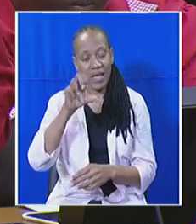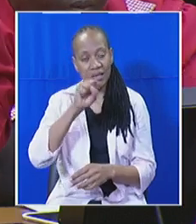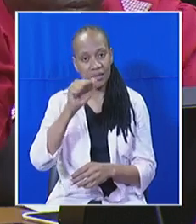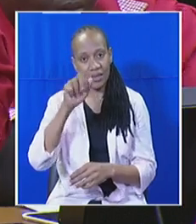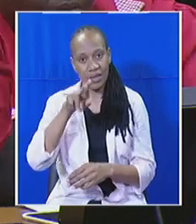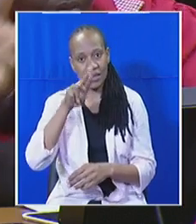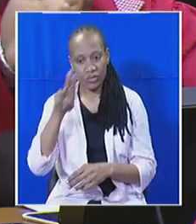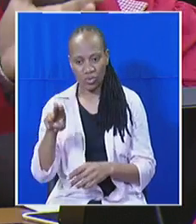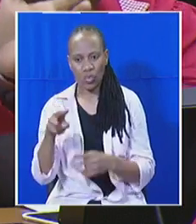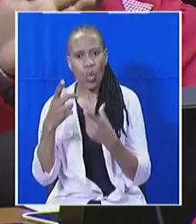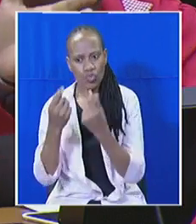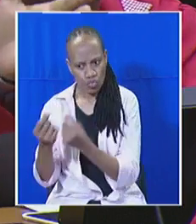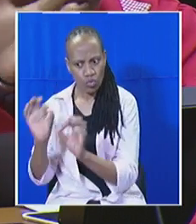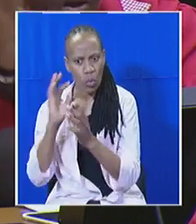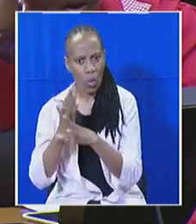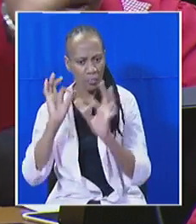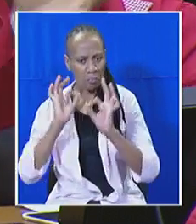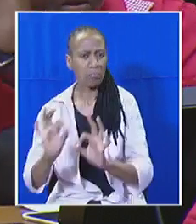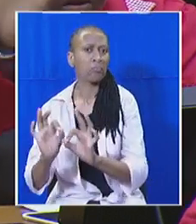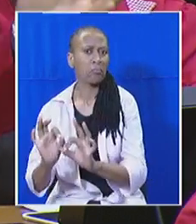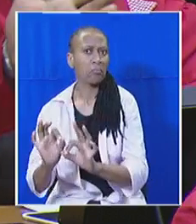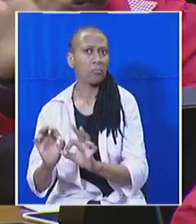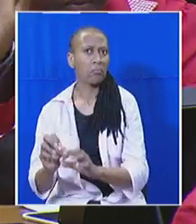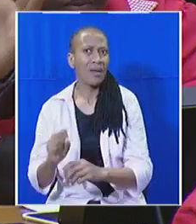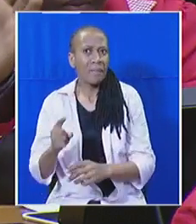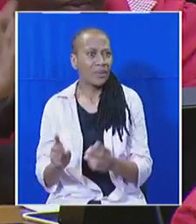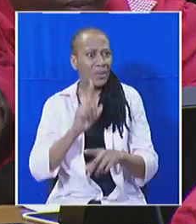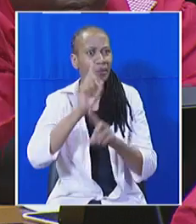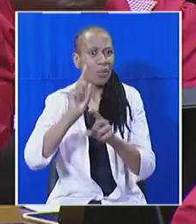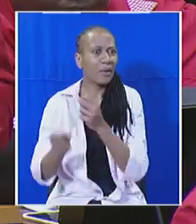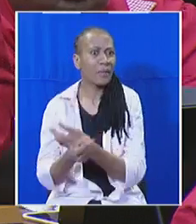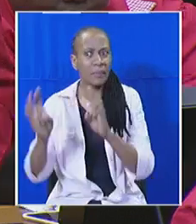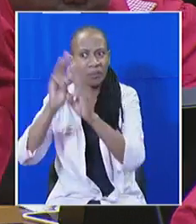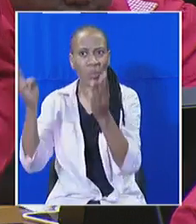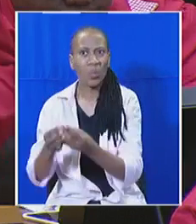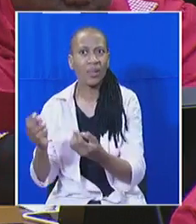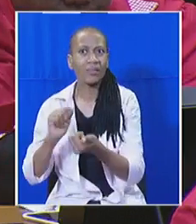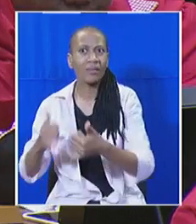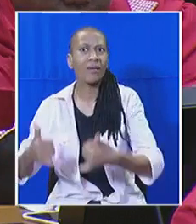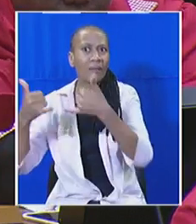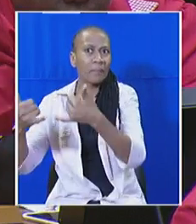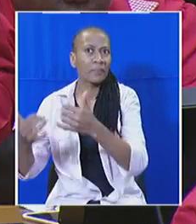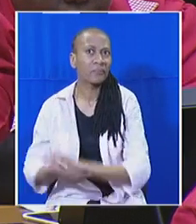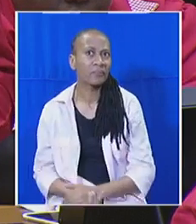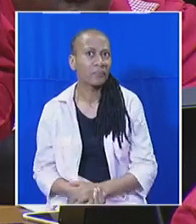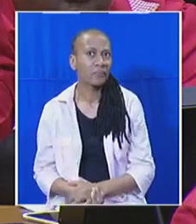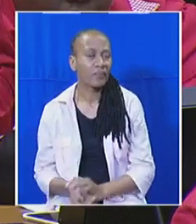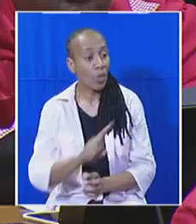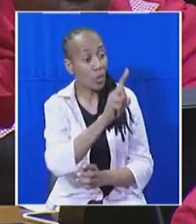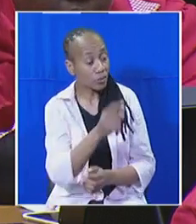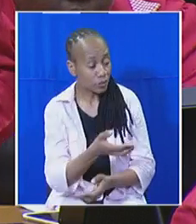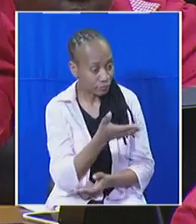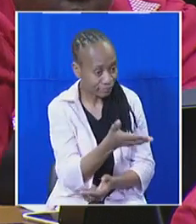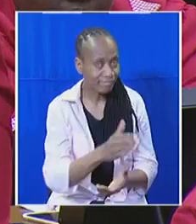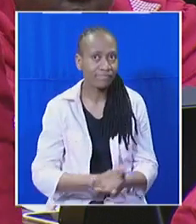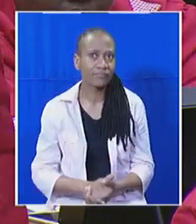country. But what we saw during the World Cup, we were on the field. Now, the question to you is that, is it not